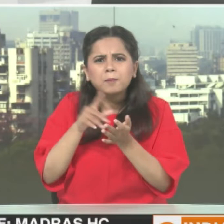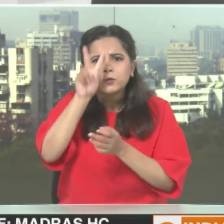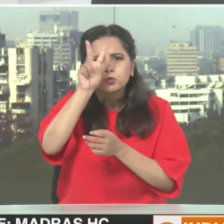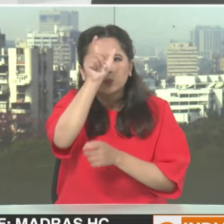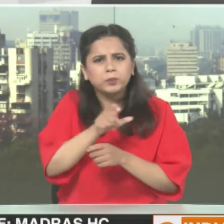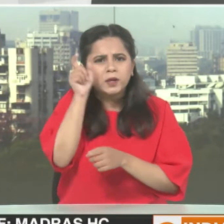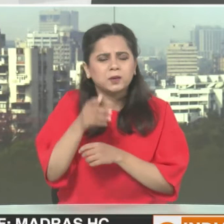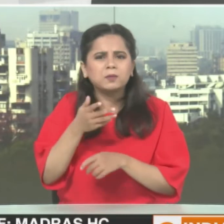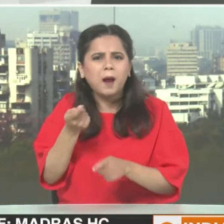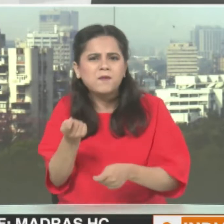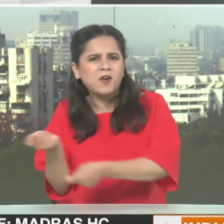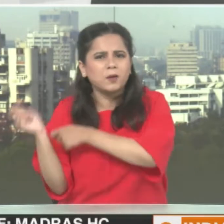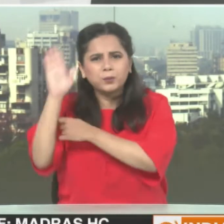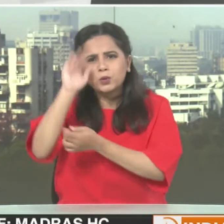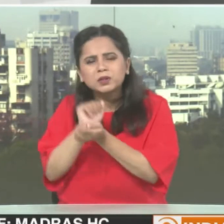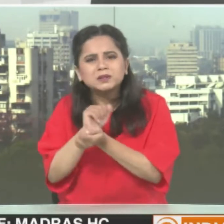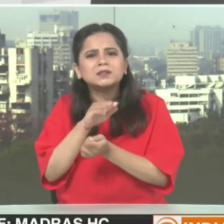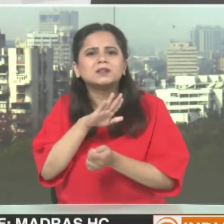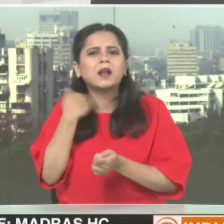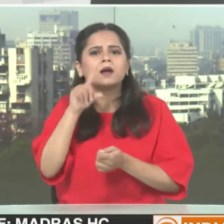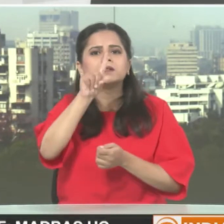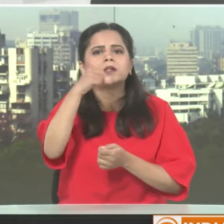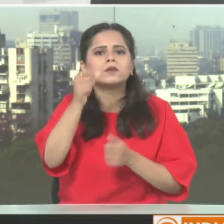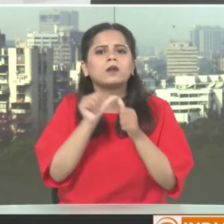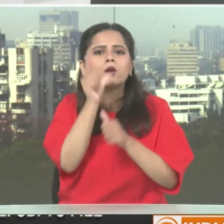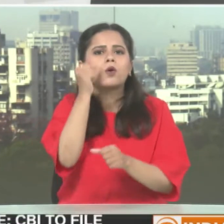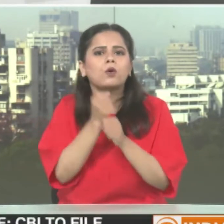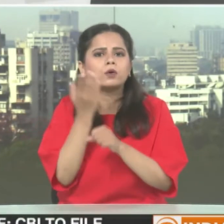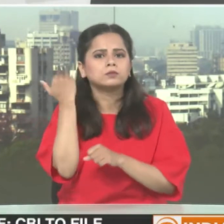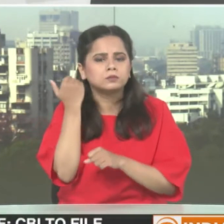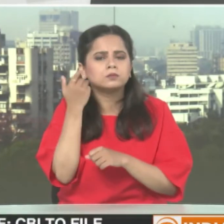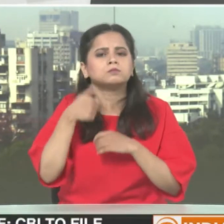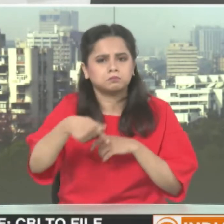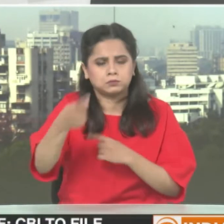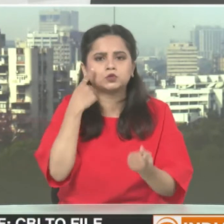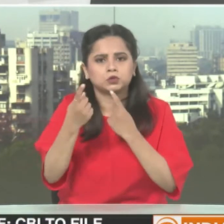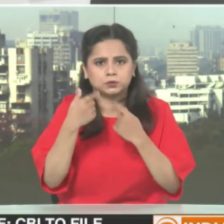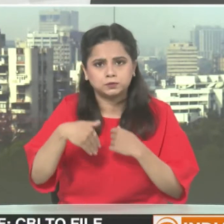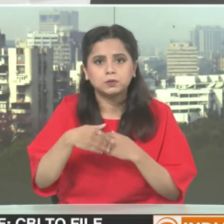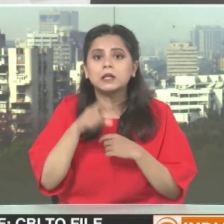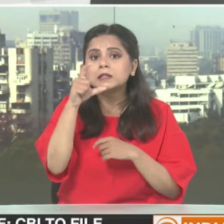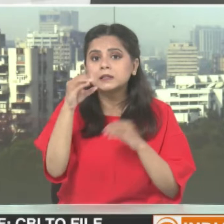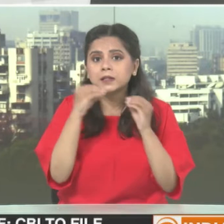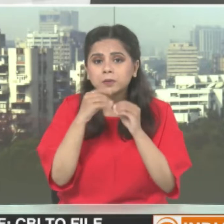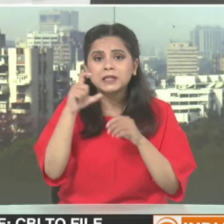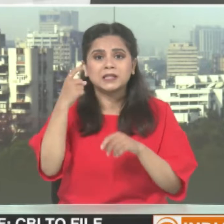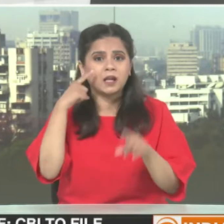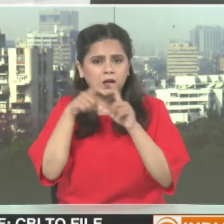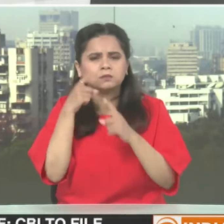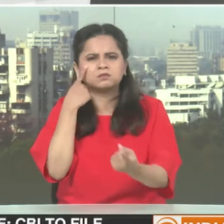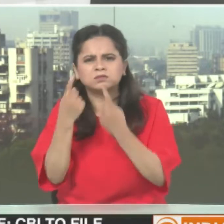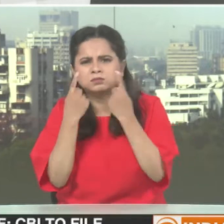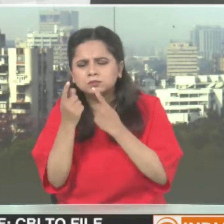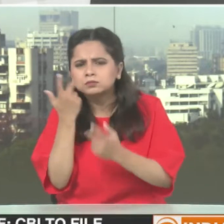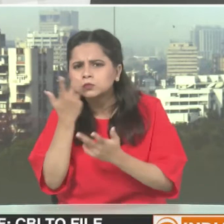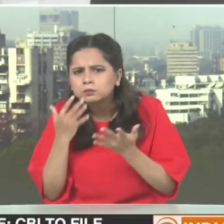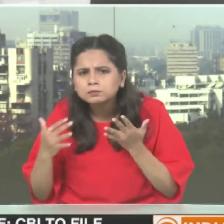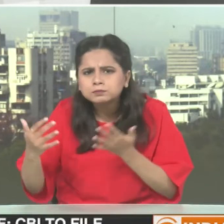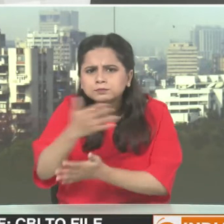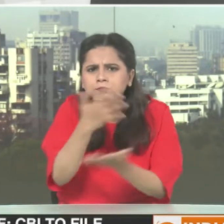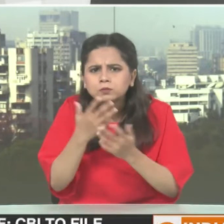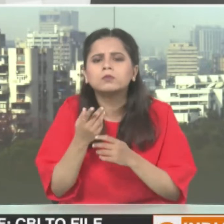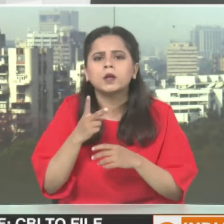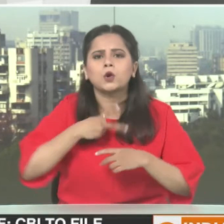cover on 17th August. The CBCID, which handled the investigations, initially filed a status report before the